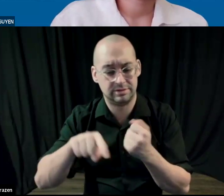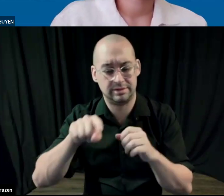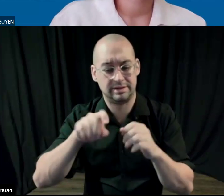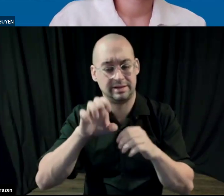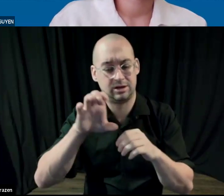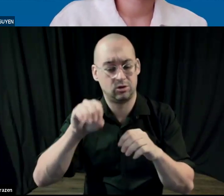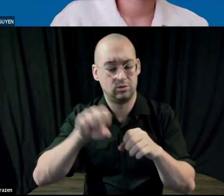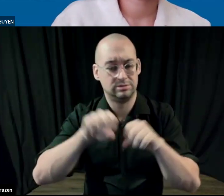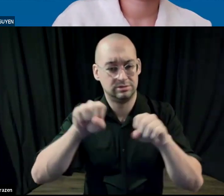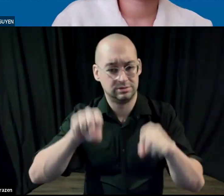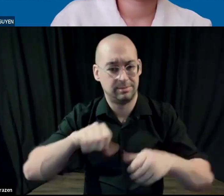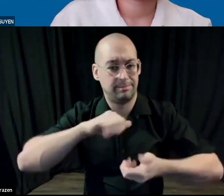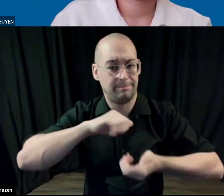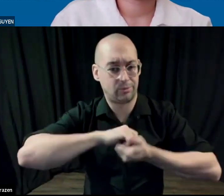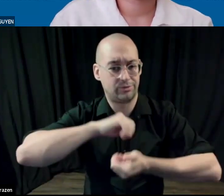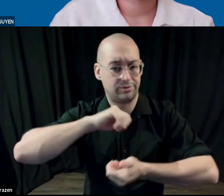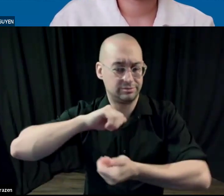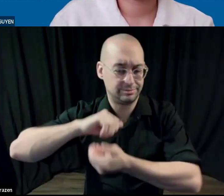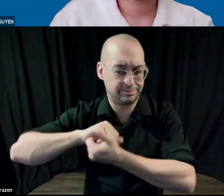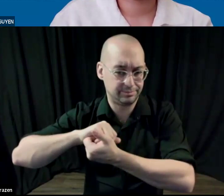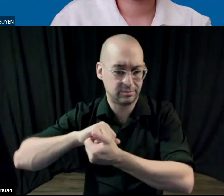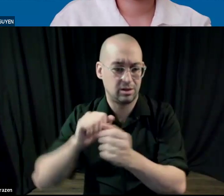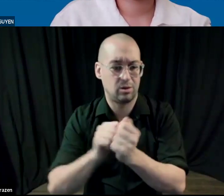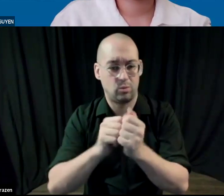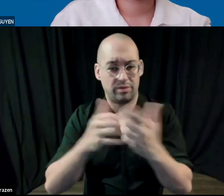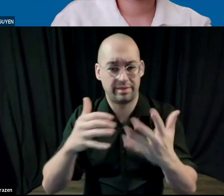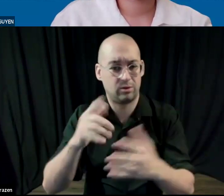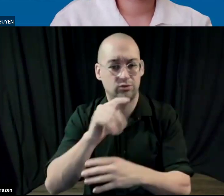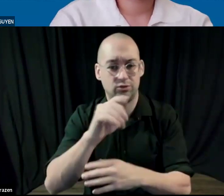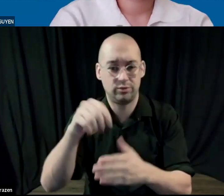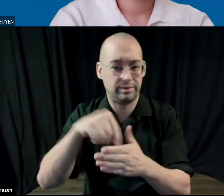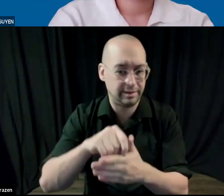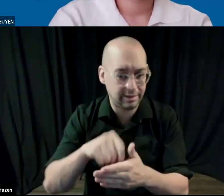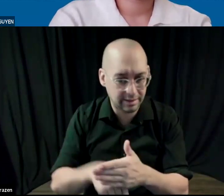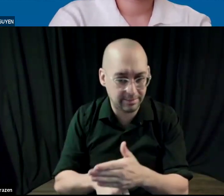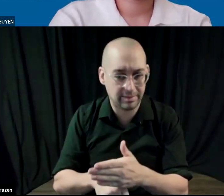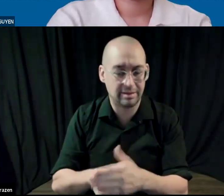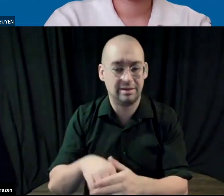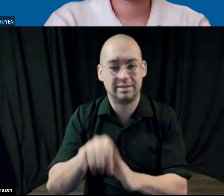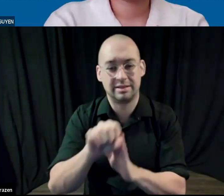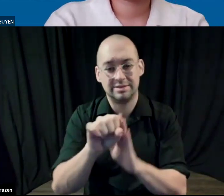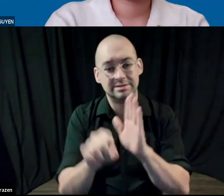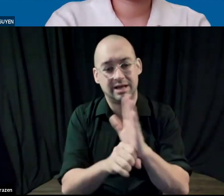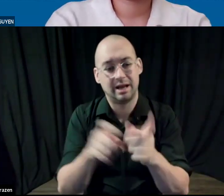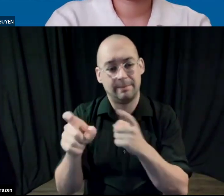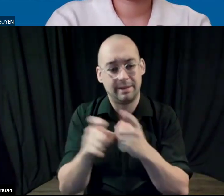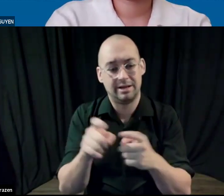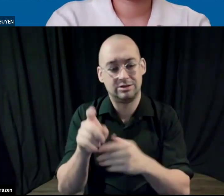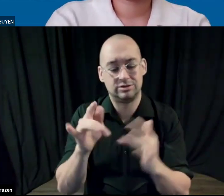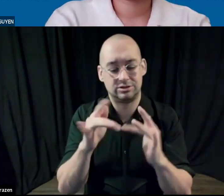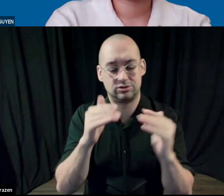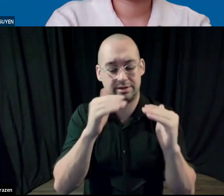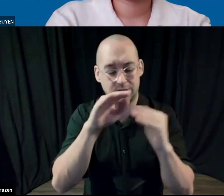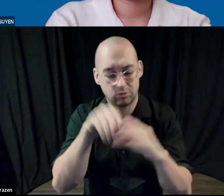ecosystem partners. Without getting too much into it, I think the state managed digital inclusion programs that we're looking